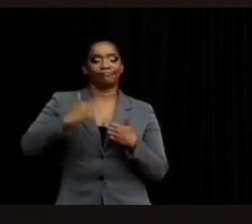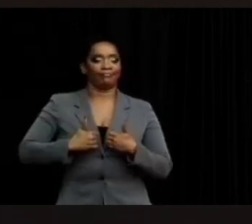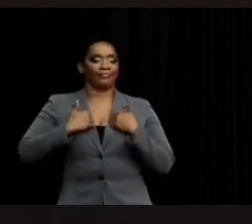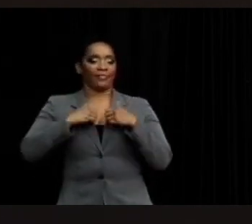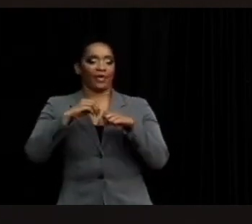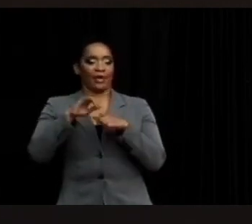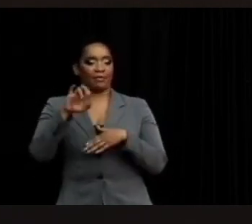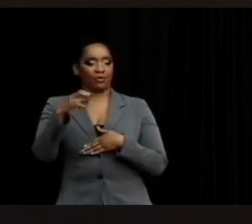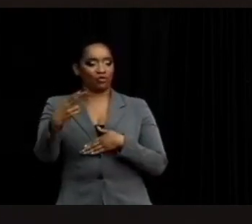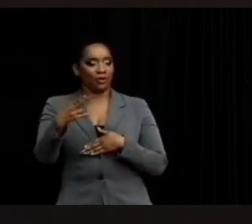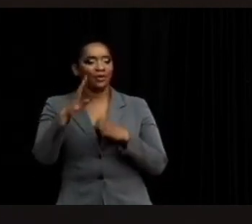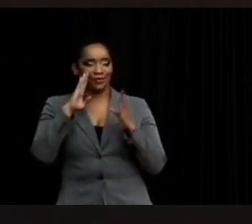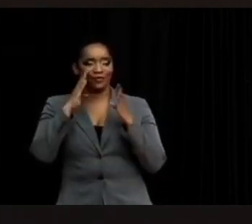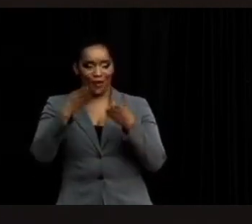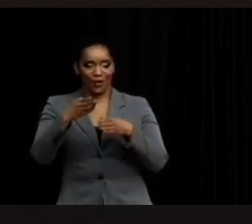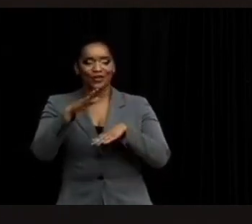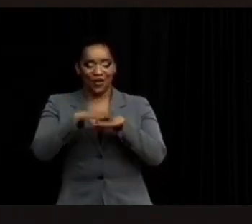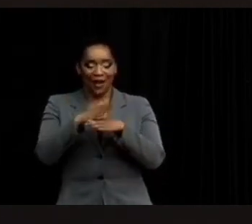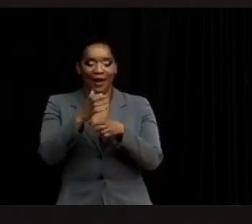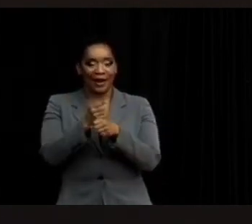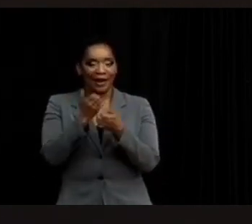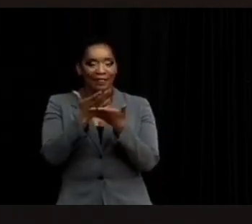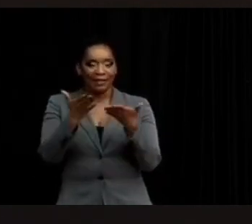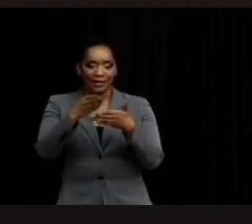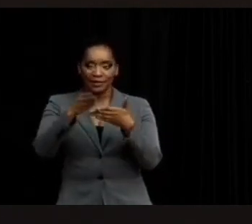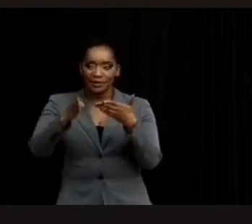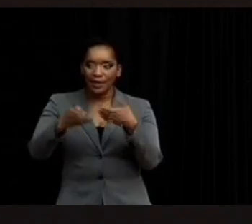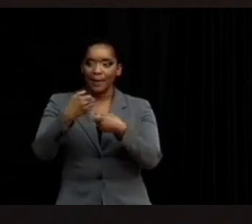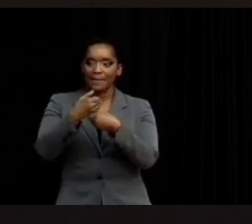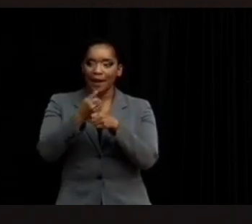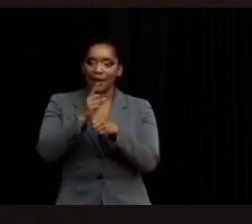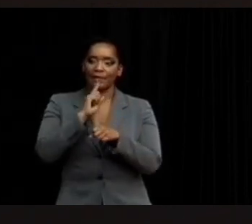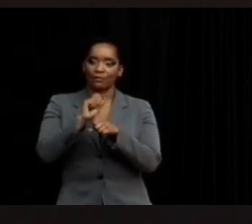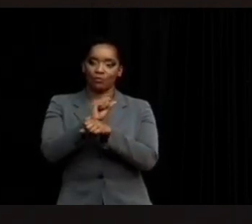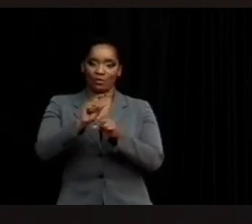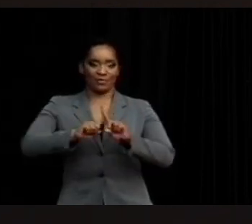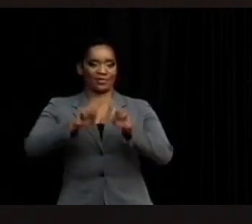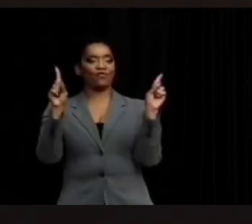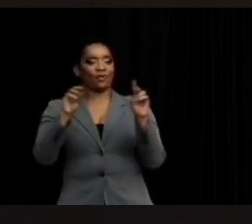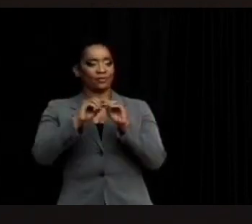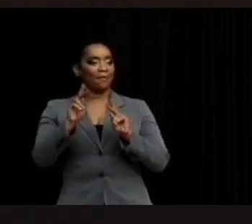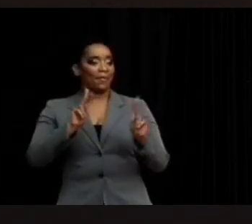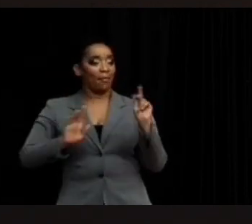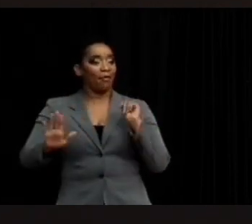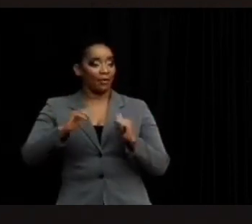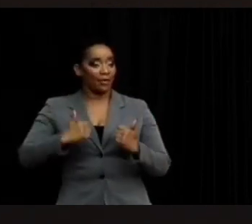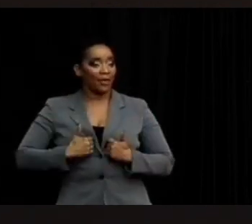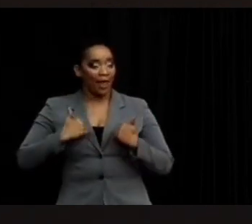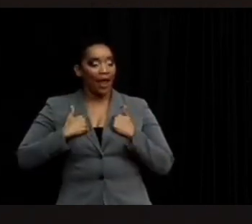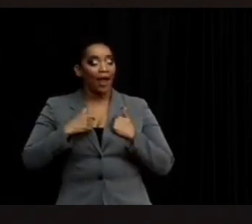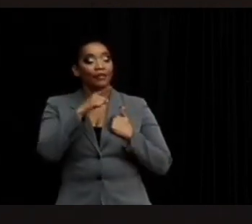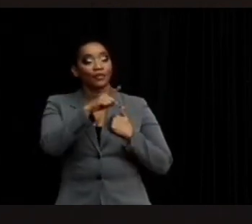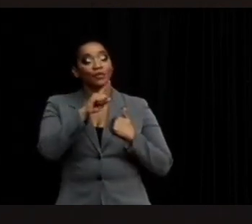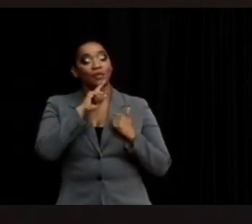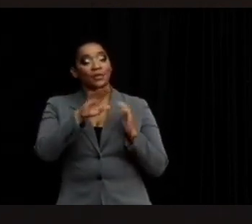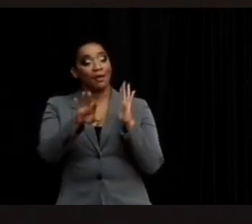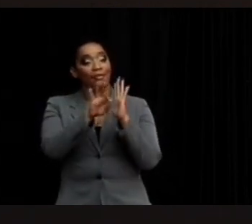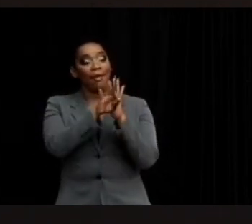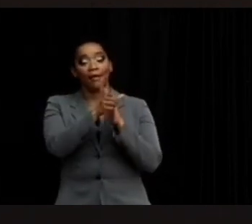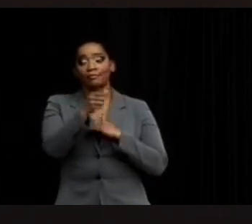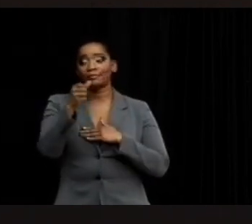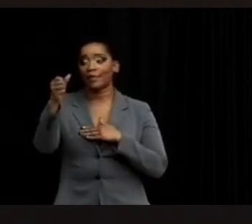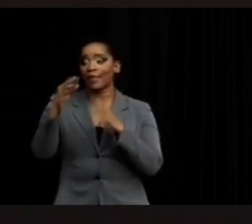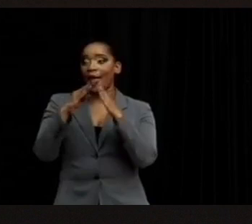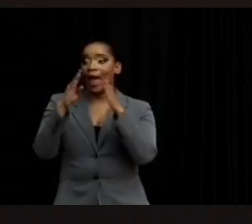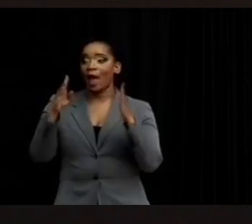getting things done and making a real difference in people's lives. She was elected to the House of